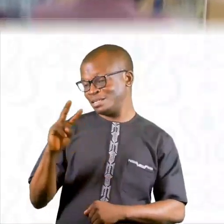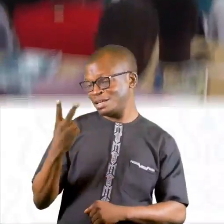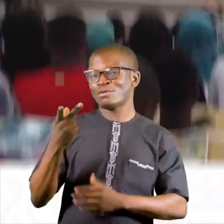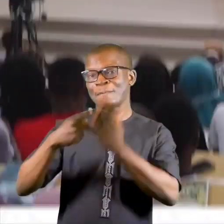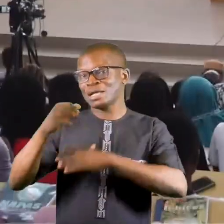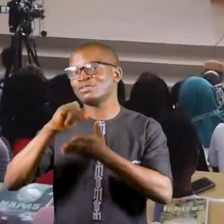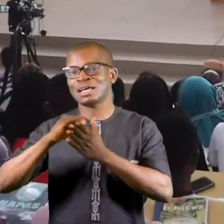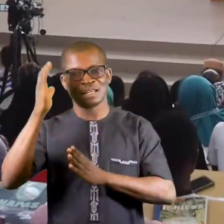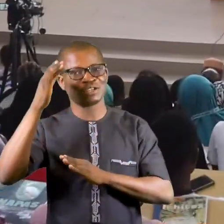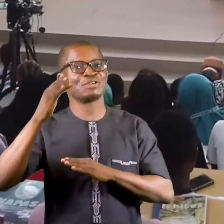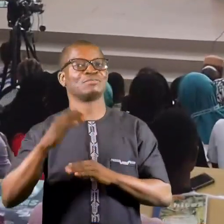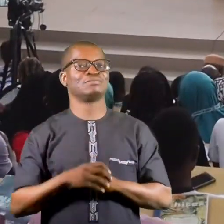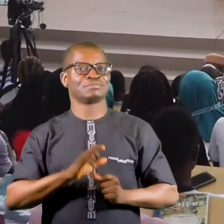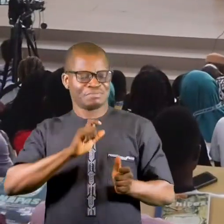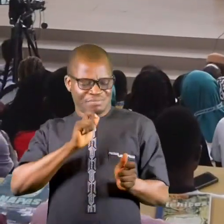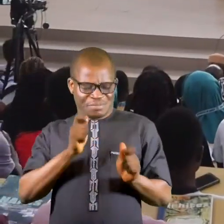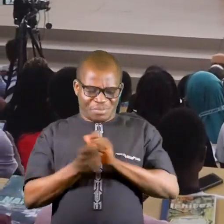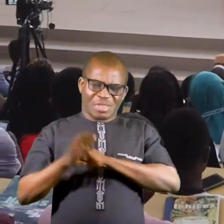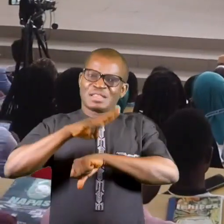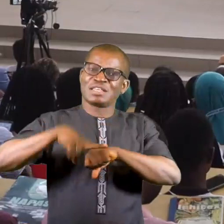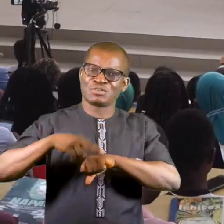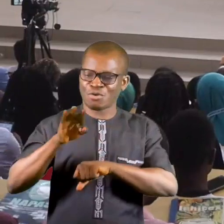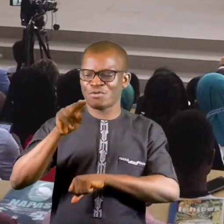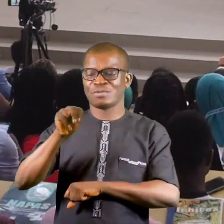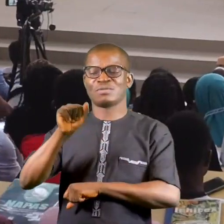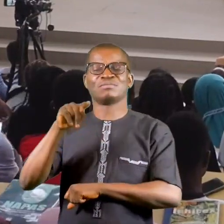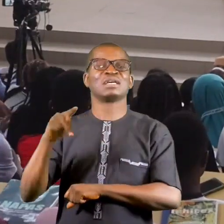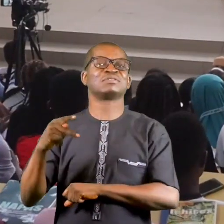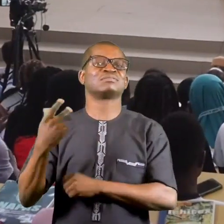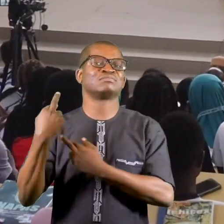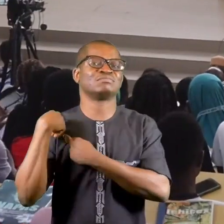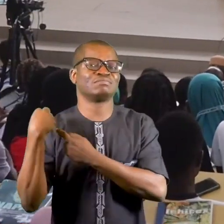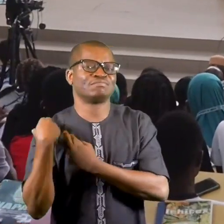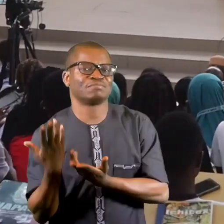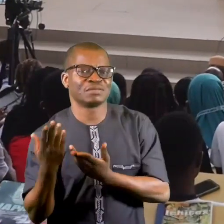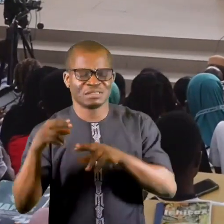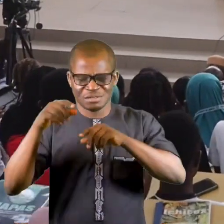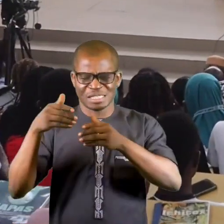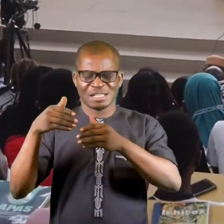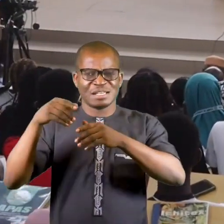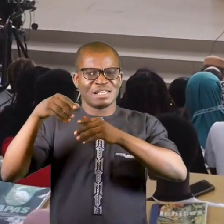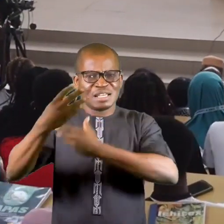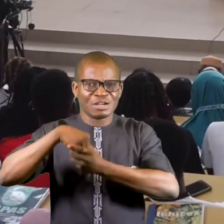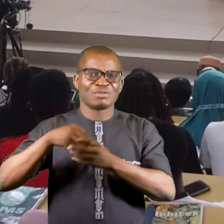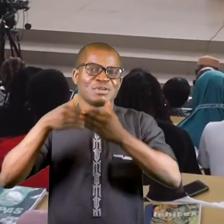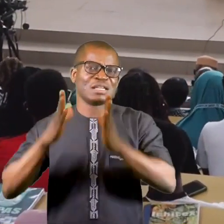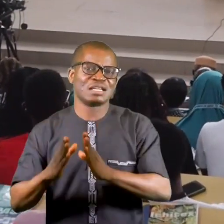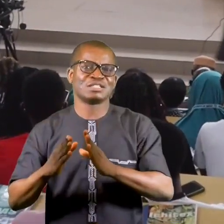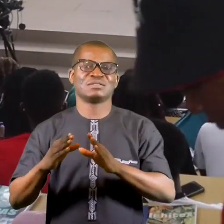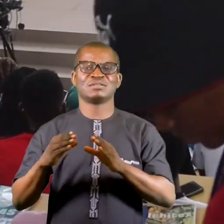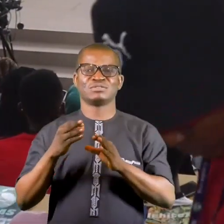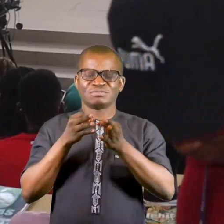The second part of the lecture on adaptive nature of the NAPTIP mandate as it relates to exercising leadership was